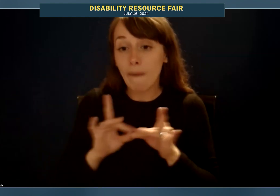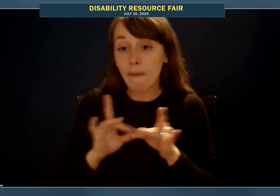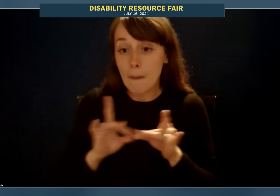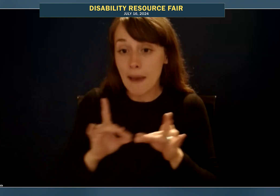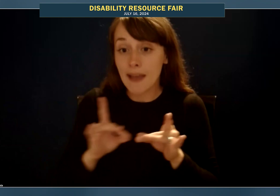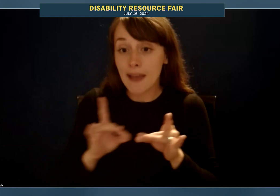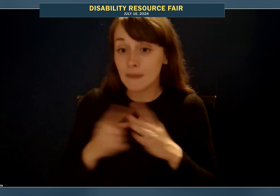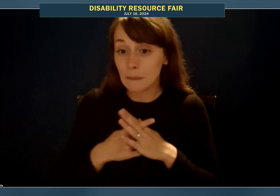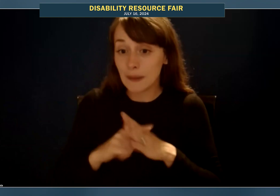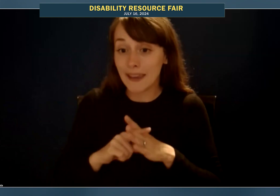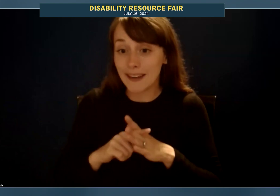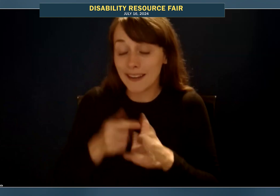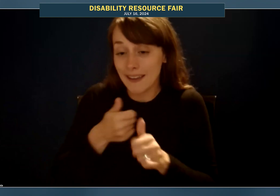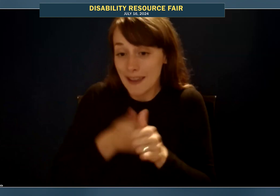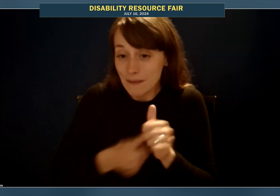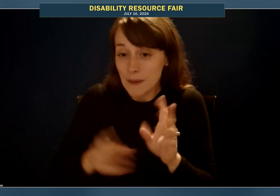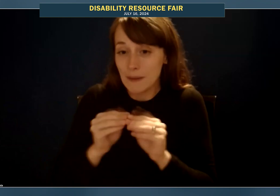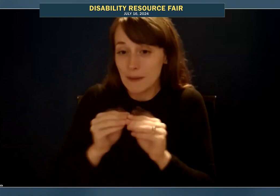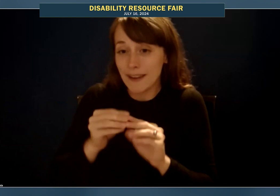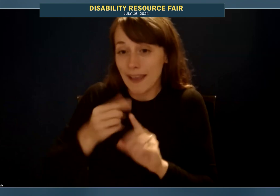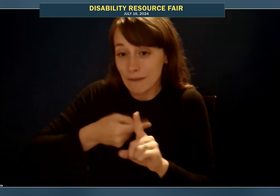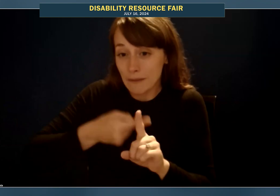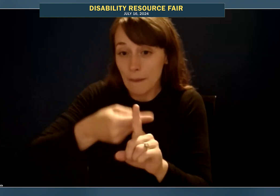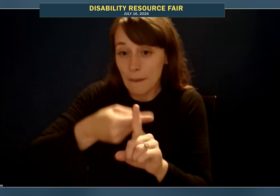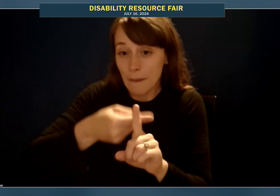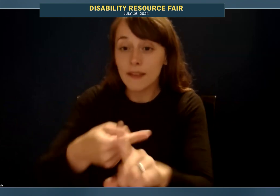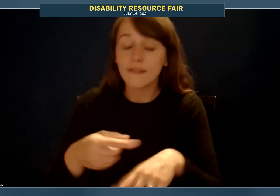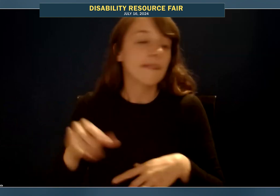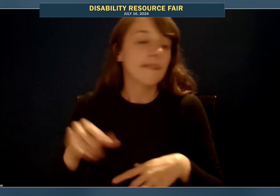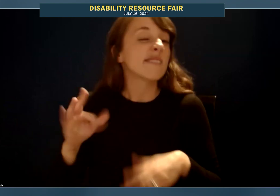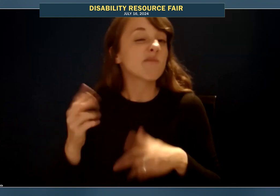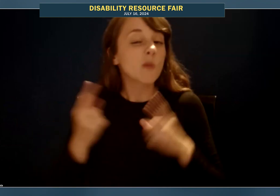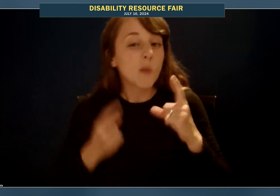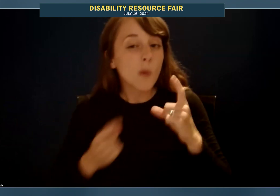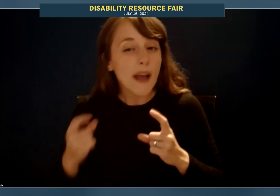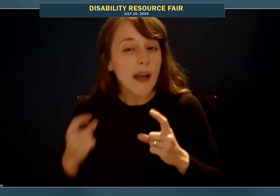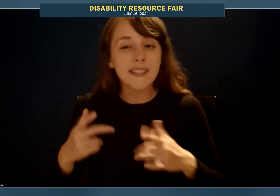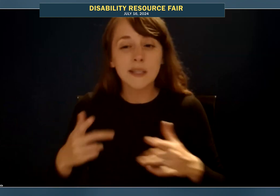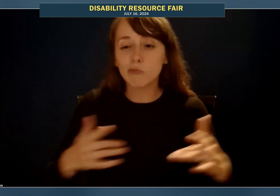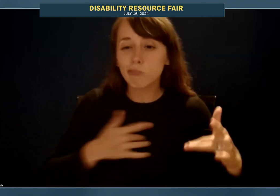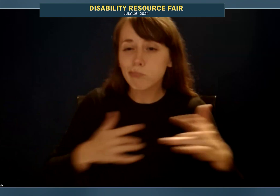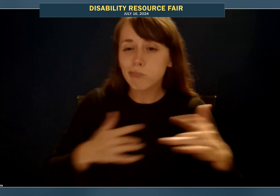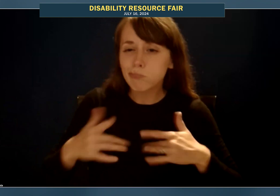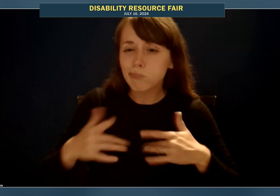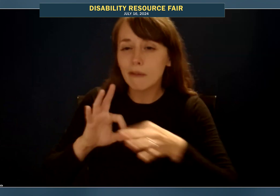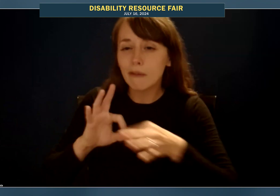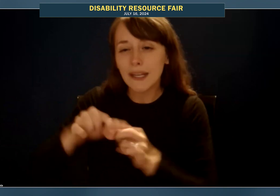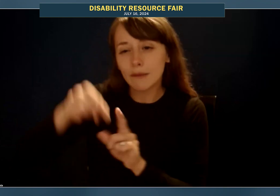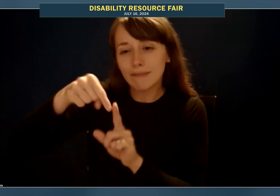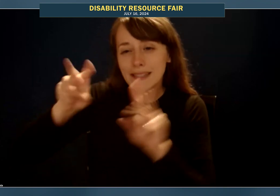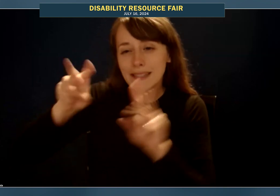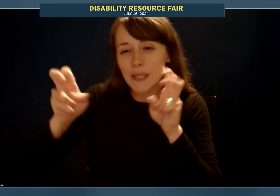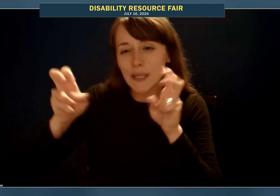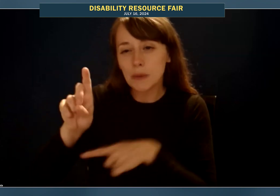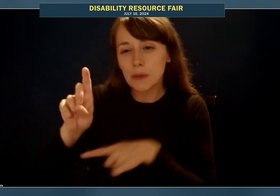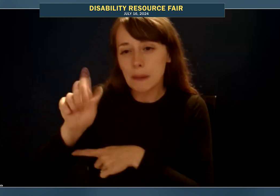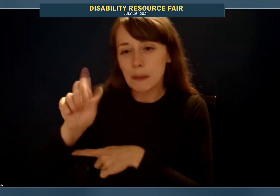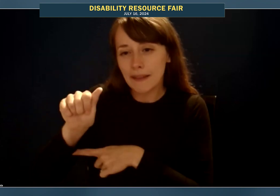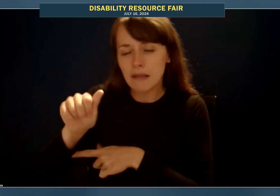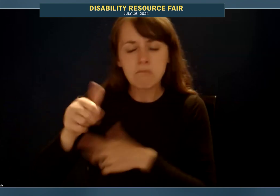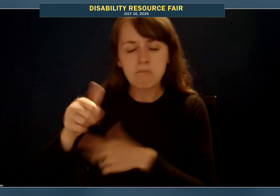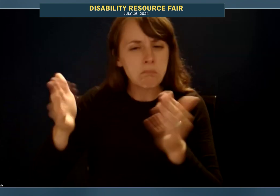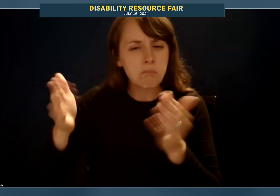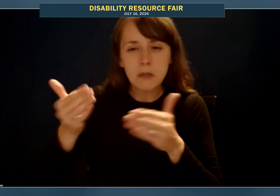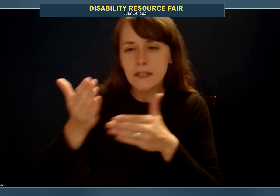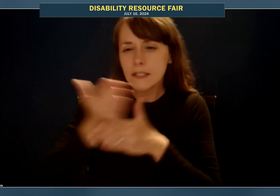meeting. And if you have questions or concerns related to disabilities, you are welcome to share those during